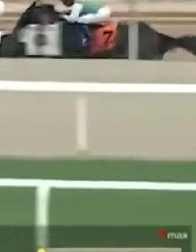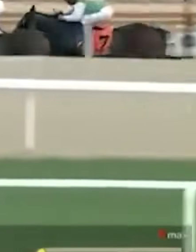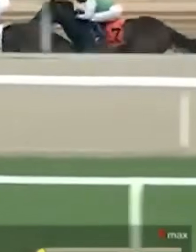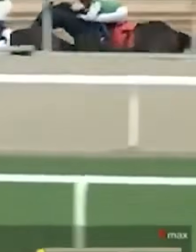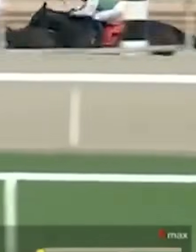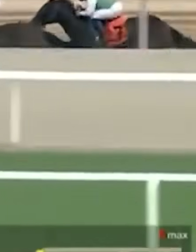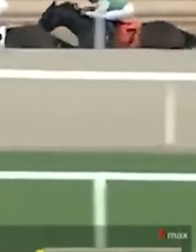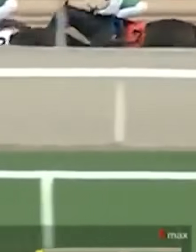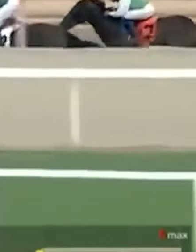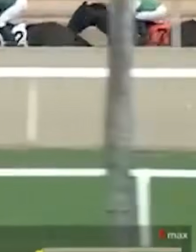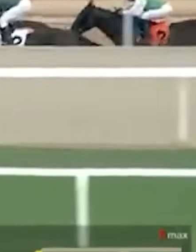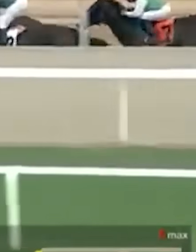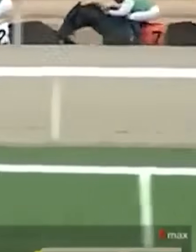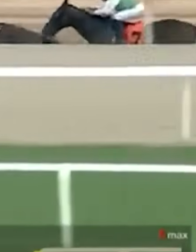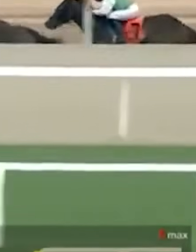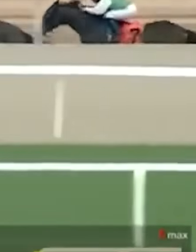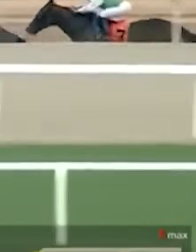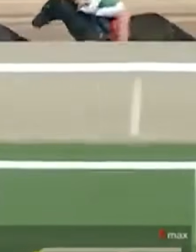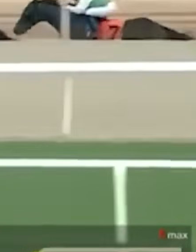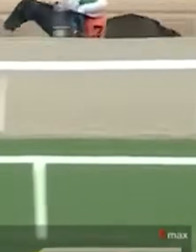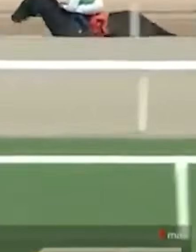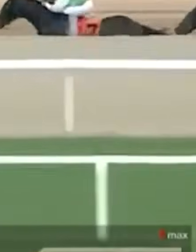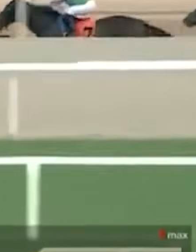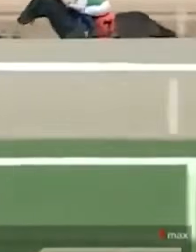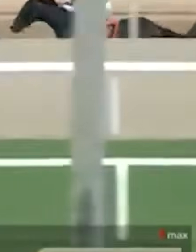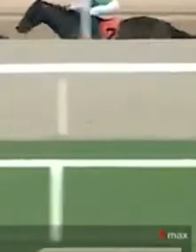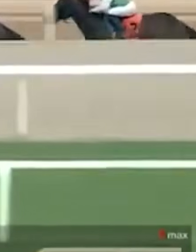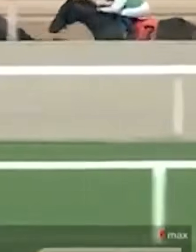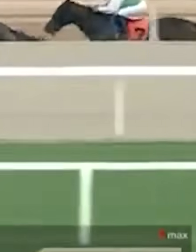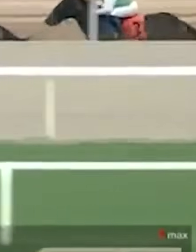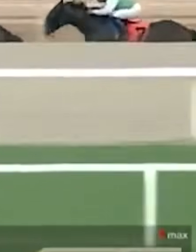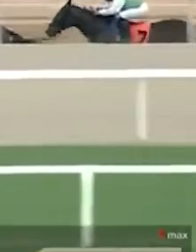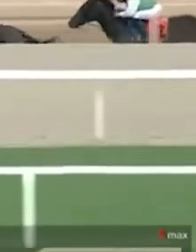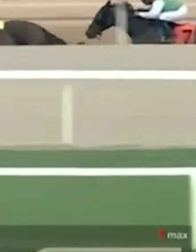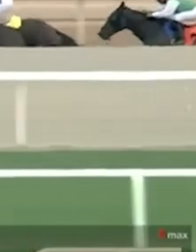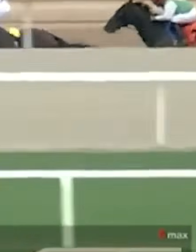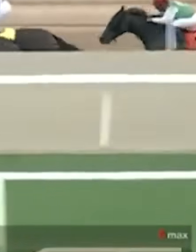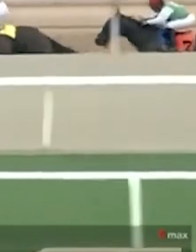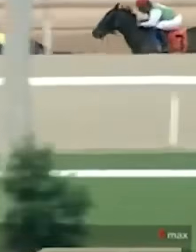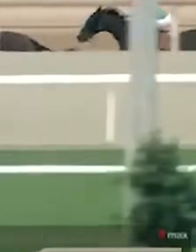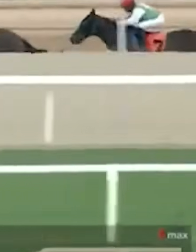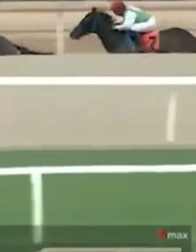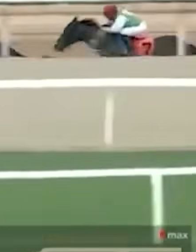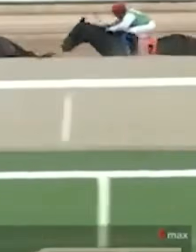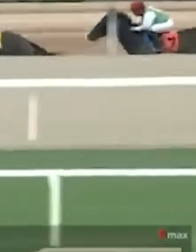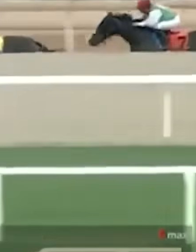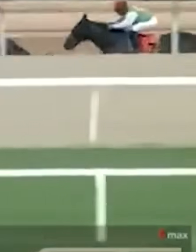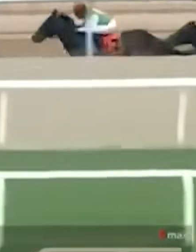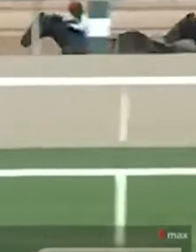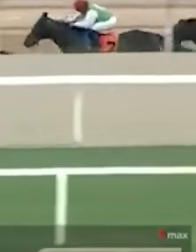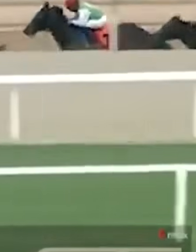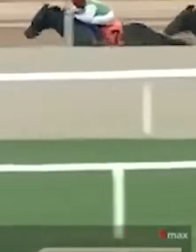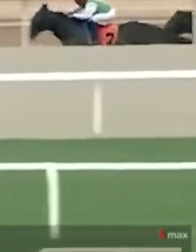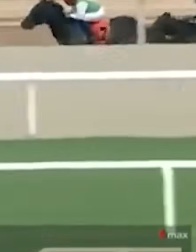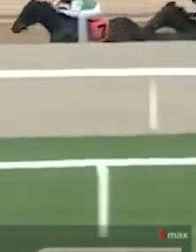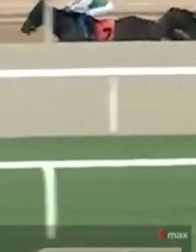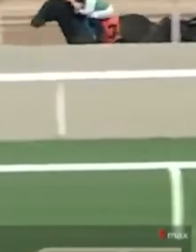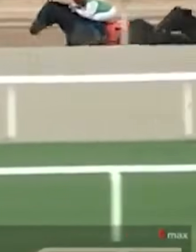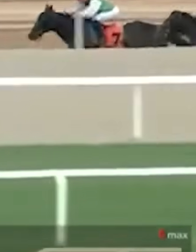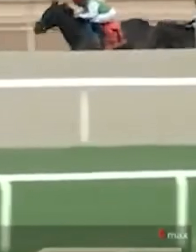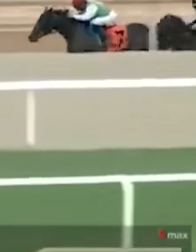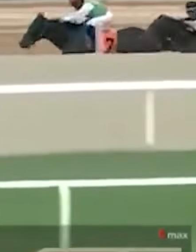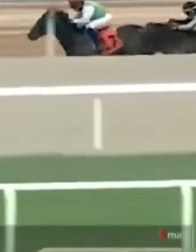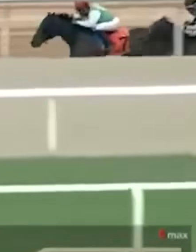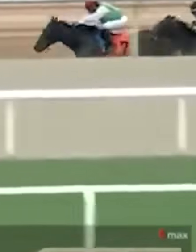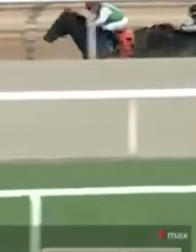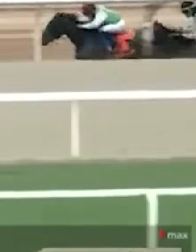back. They drilled the quarter, 22-1. They rolled right along here, and Raylou's letting Drama strut her stuff. She's 3 furlongs from home and 2.5